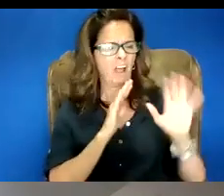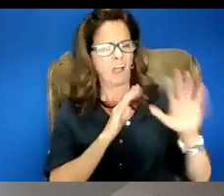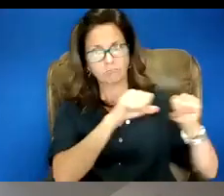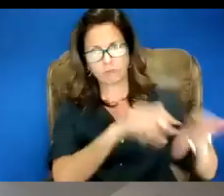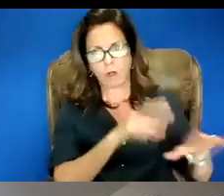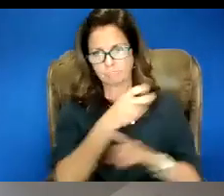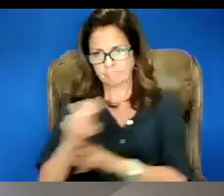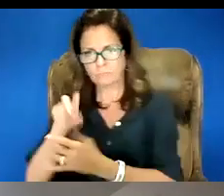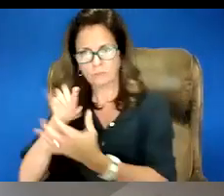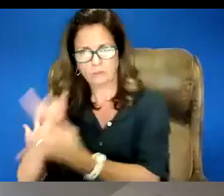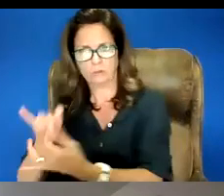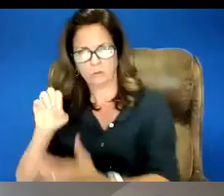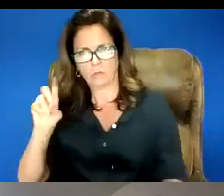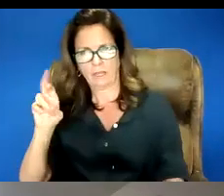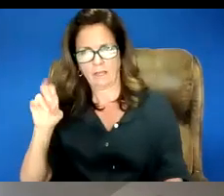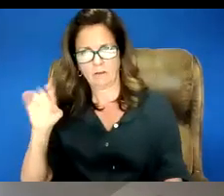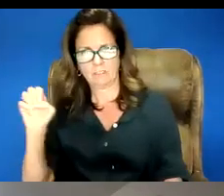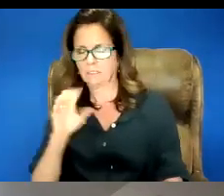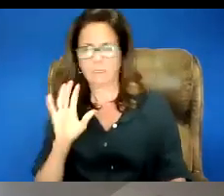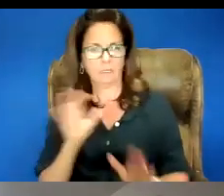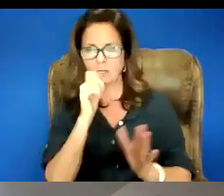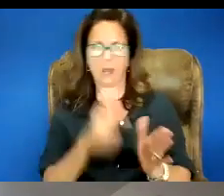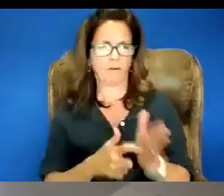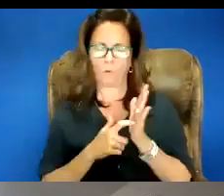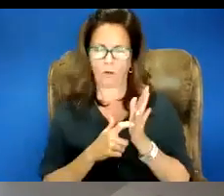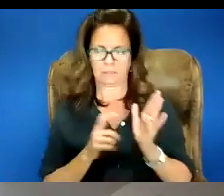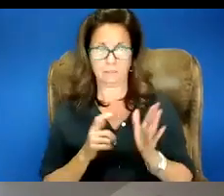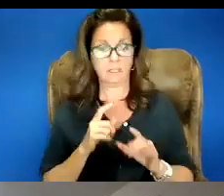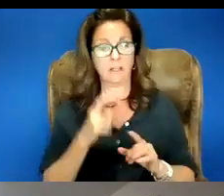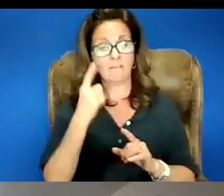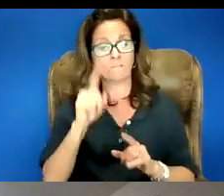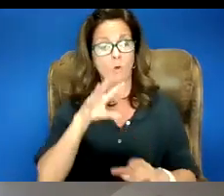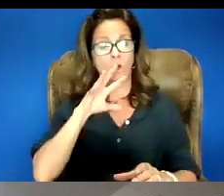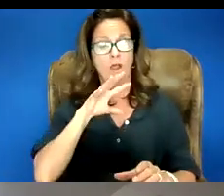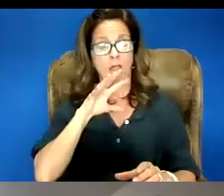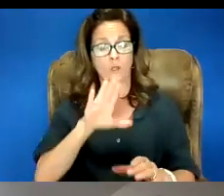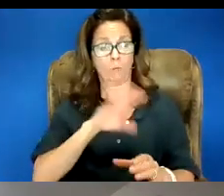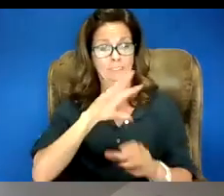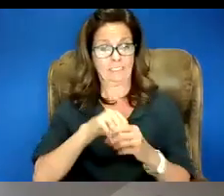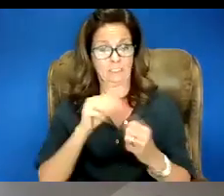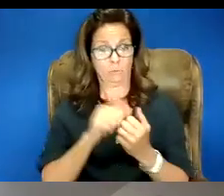only real requirement is that you use the Everside physician for your participation in State of Health.